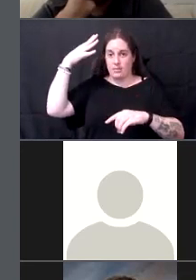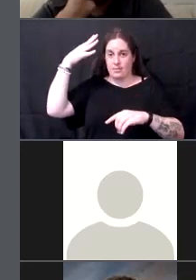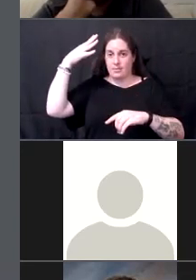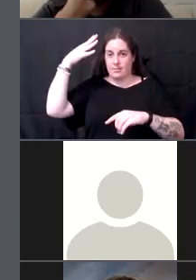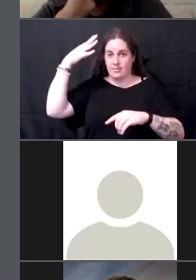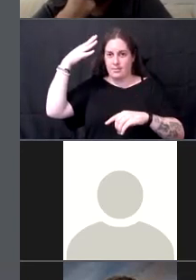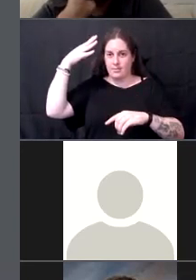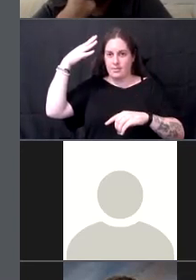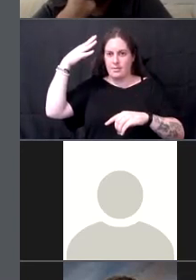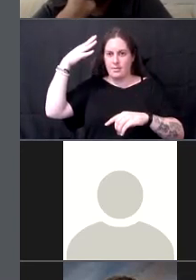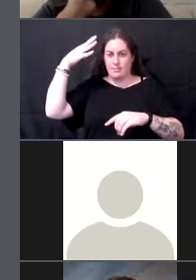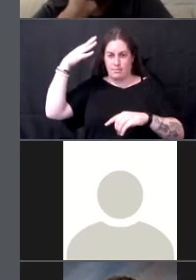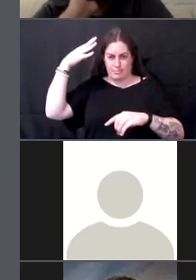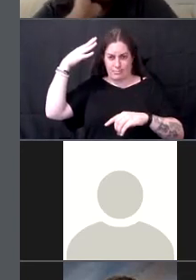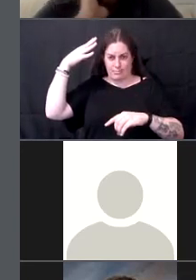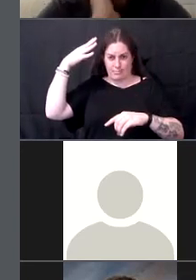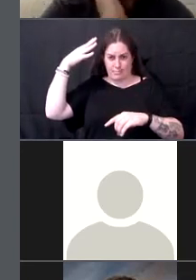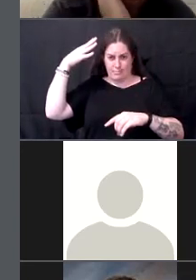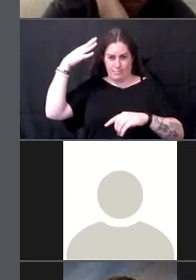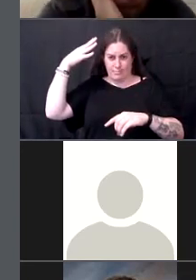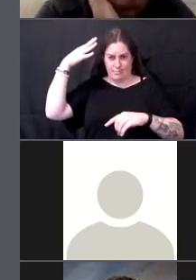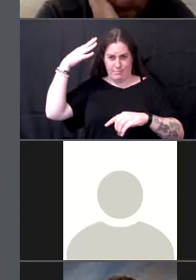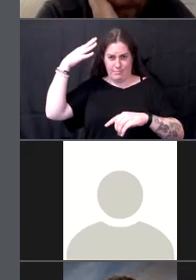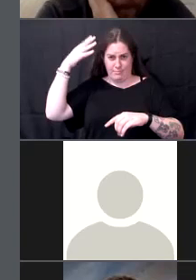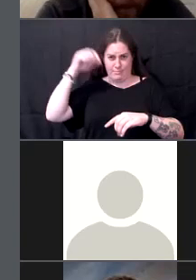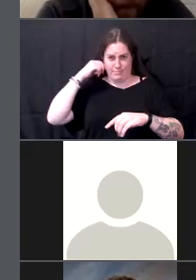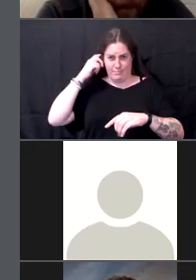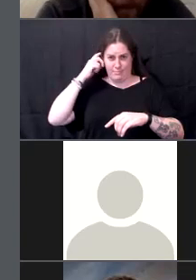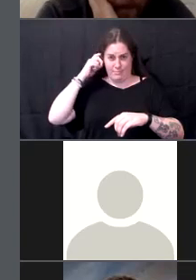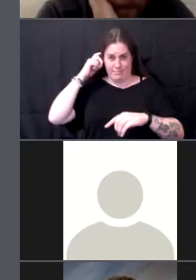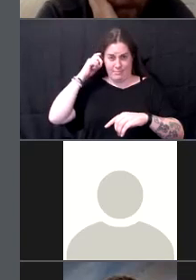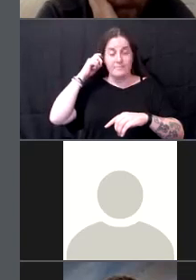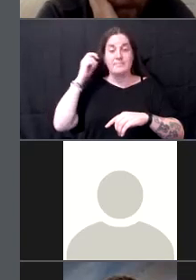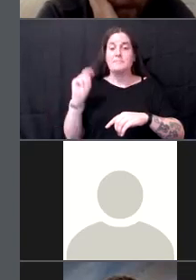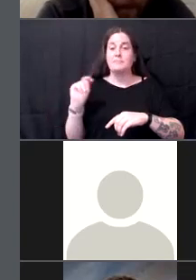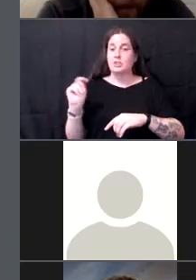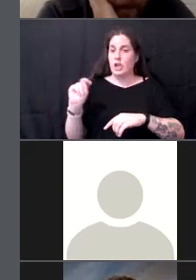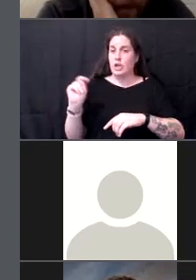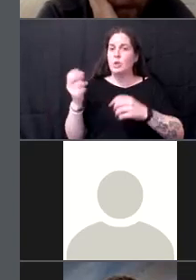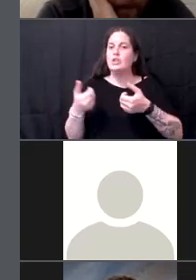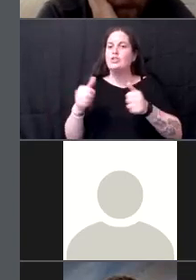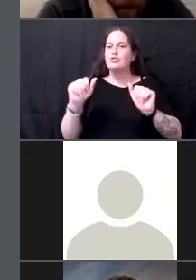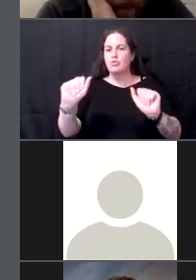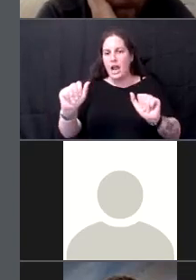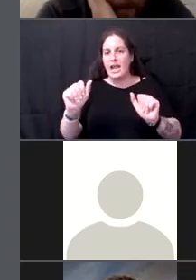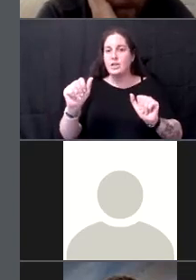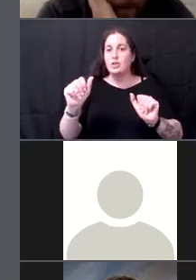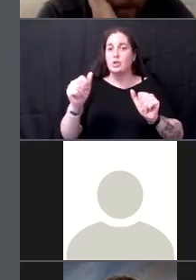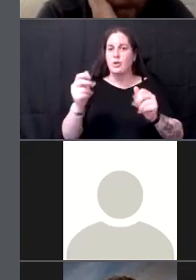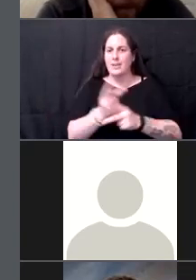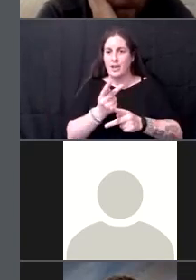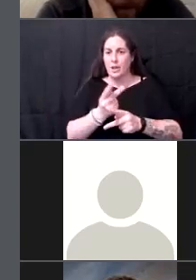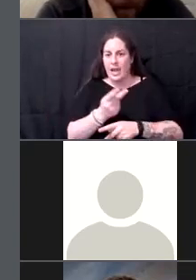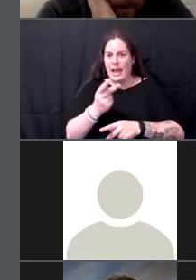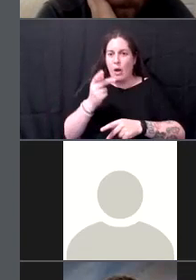Newton. Remember, I told you Newton is doing this work to find the law of gravitation theoretically. He's not